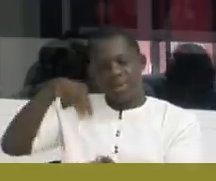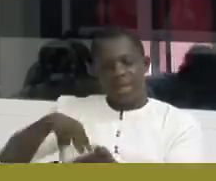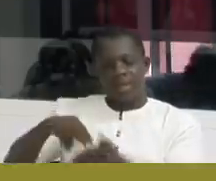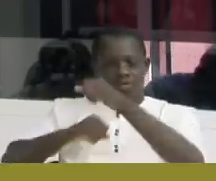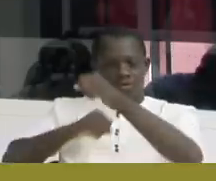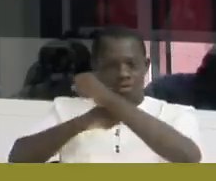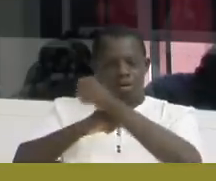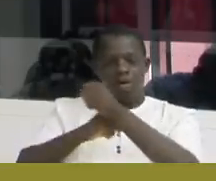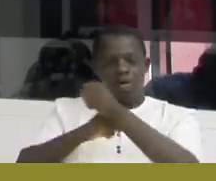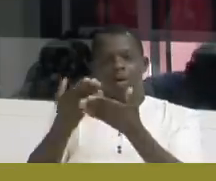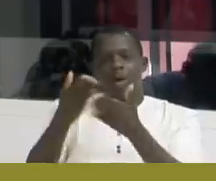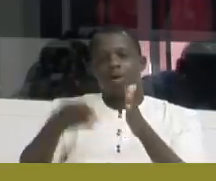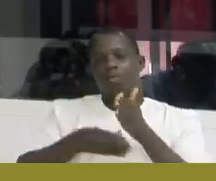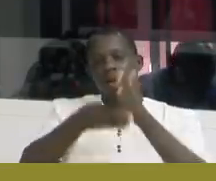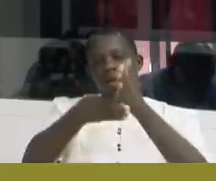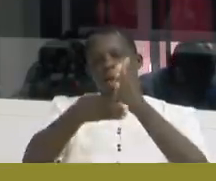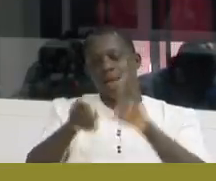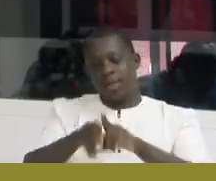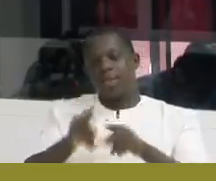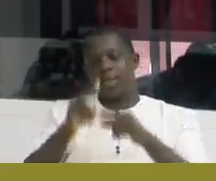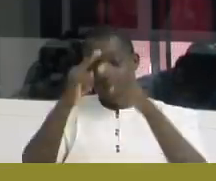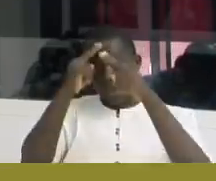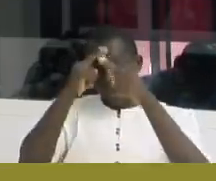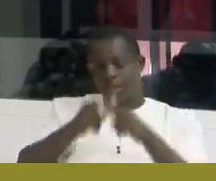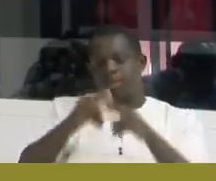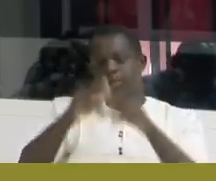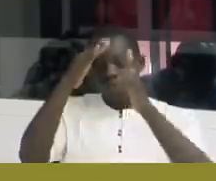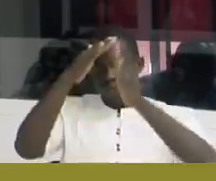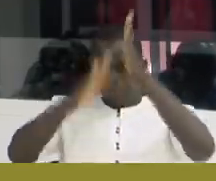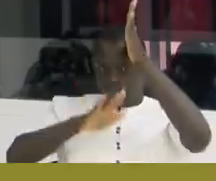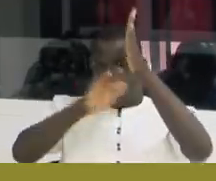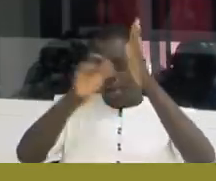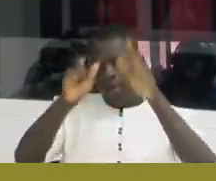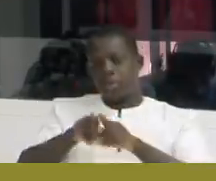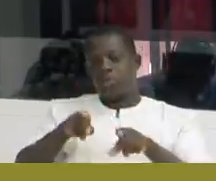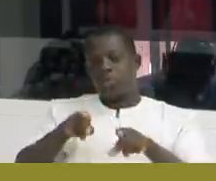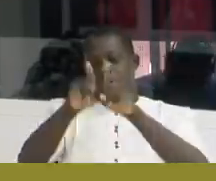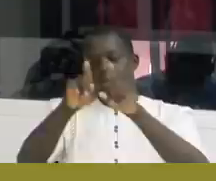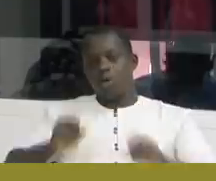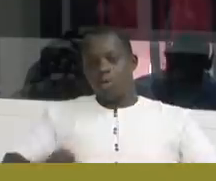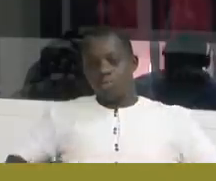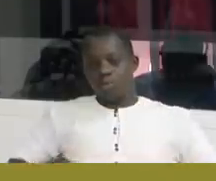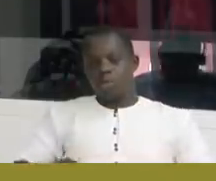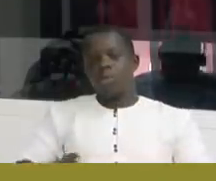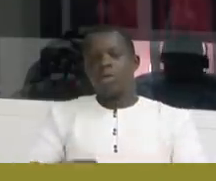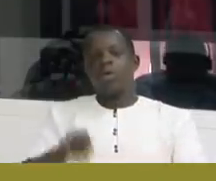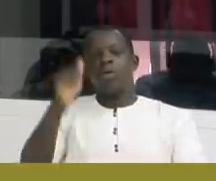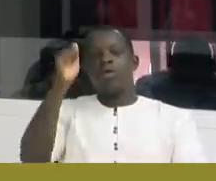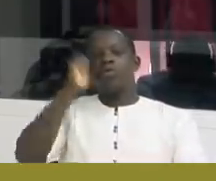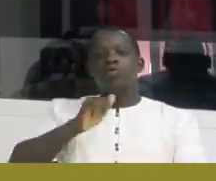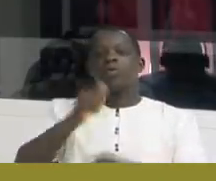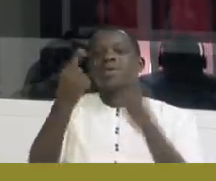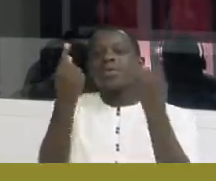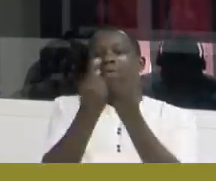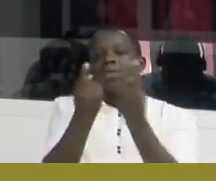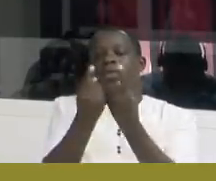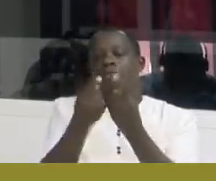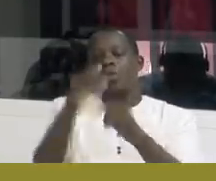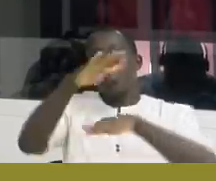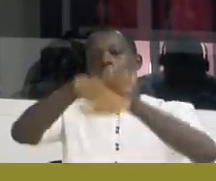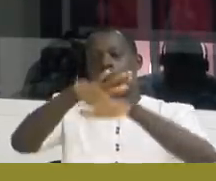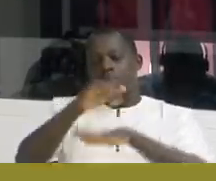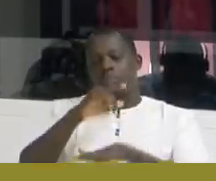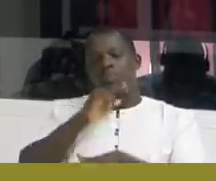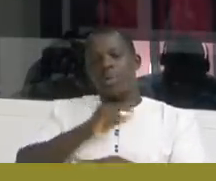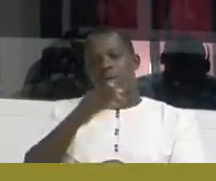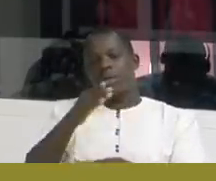my commander. I would have done that as a loyal soldier. And with opportunity also to stick the dagger at him, probably would. Oh no, sir. I